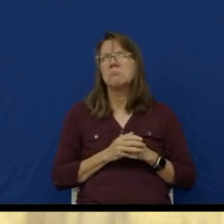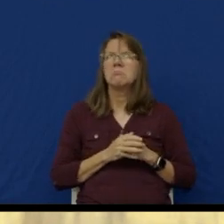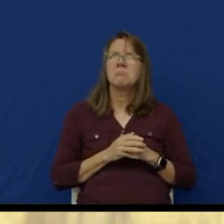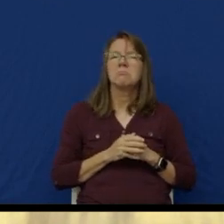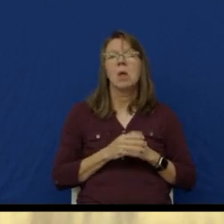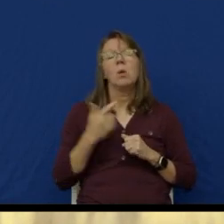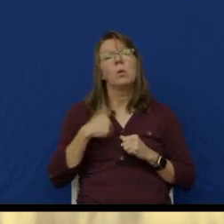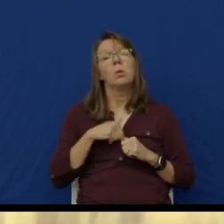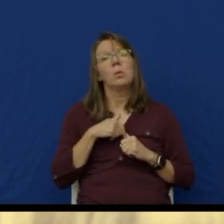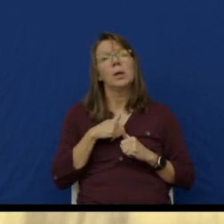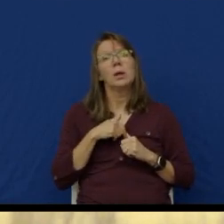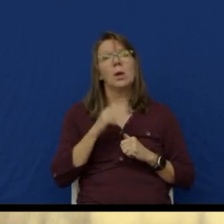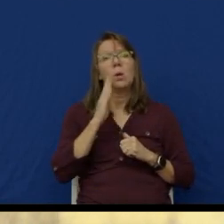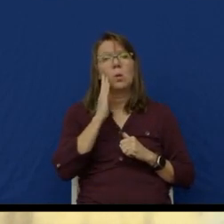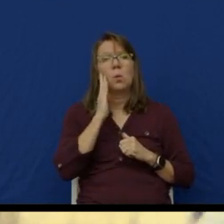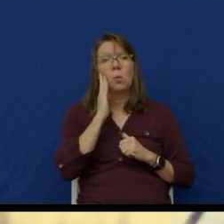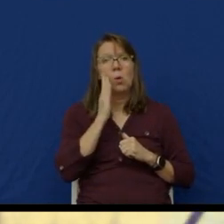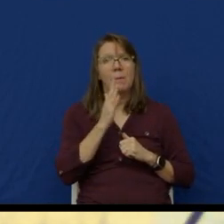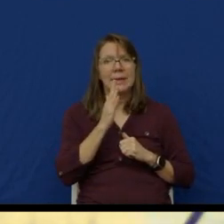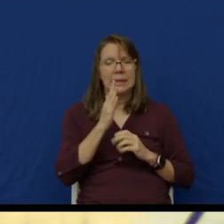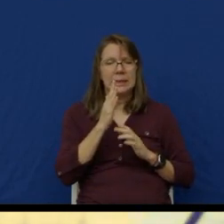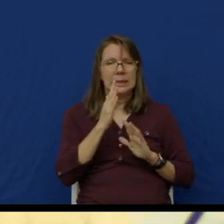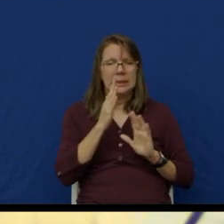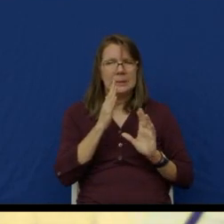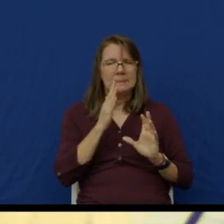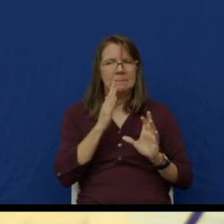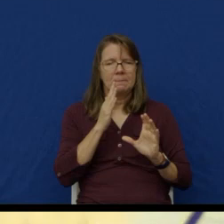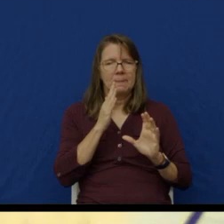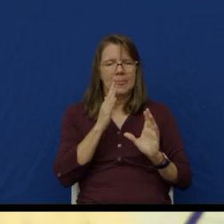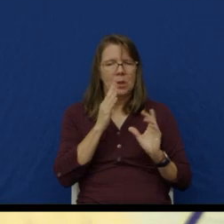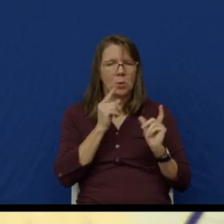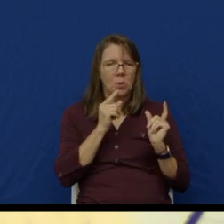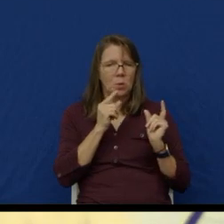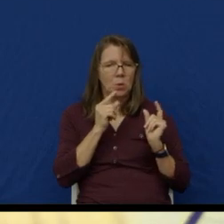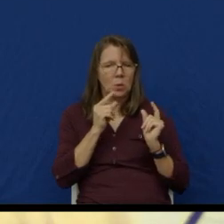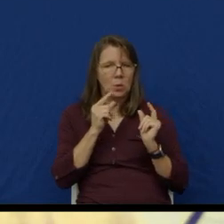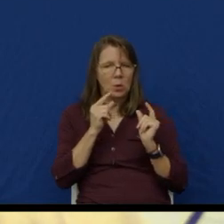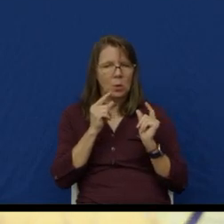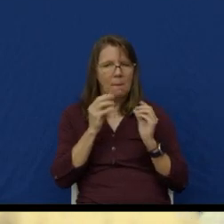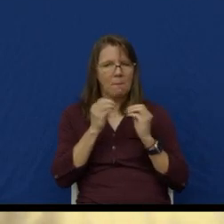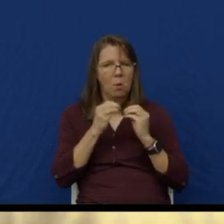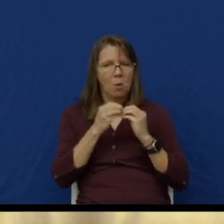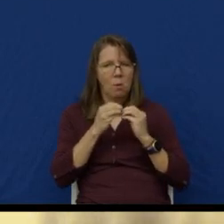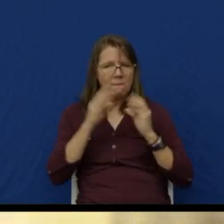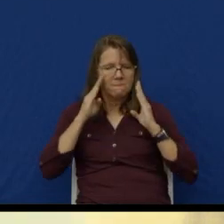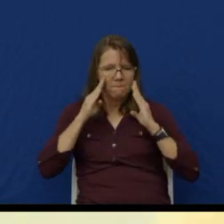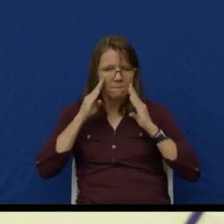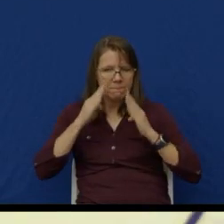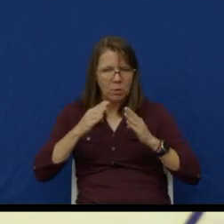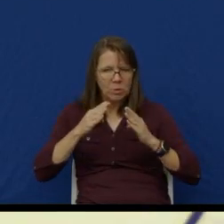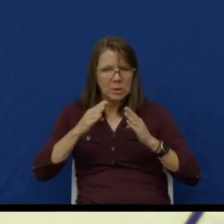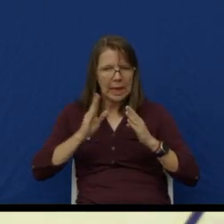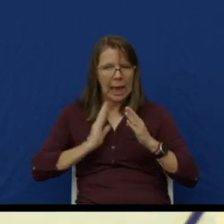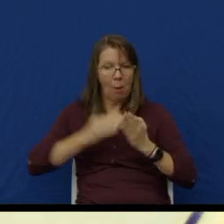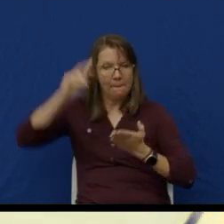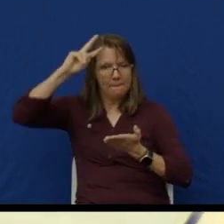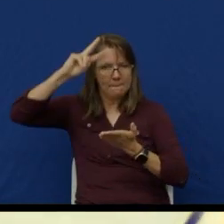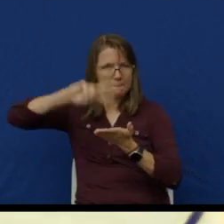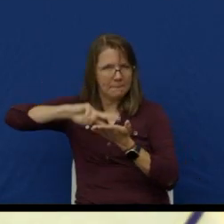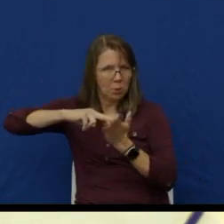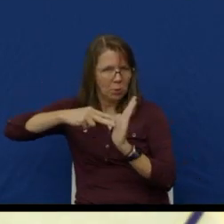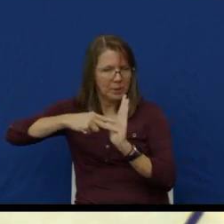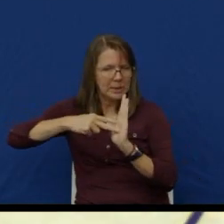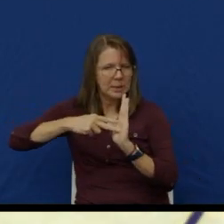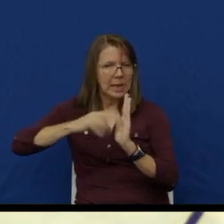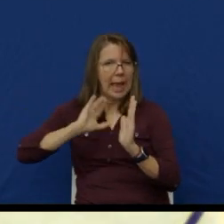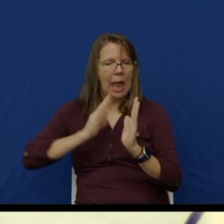we are going to get intentional about what our next steps are to fulfill the